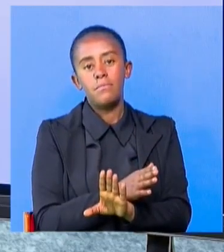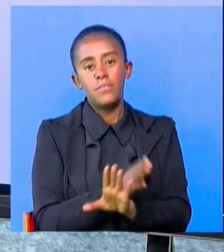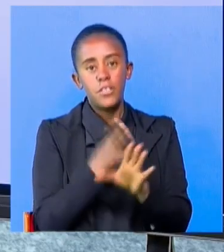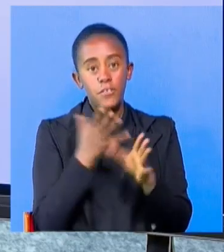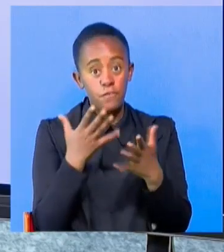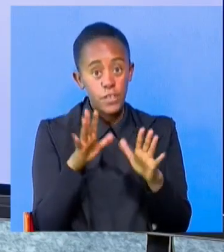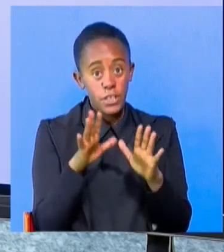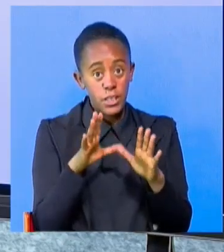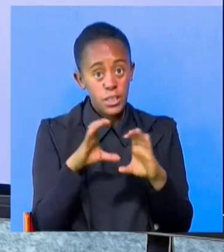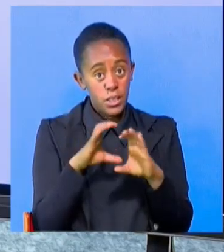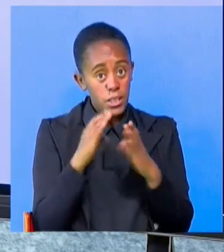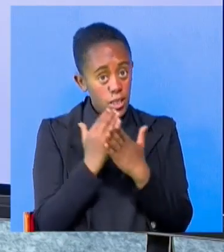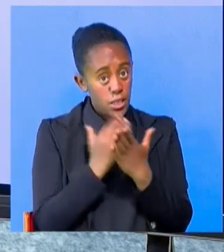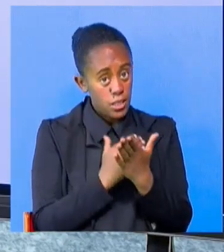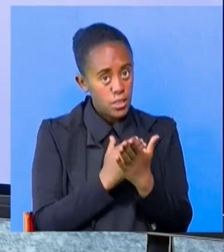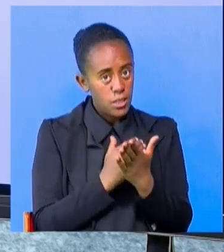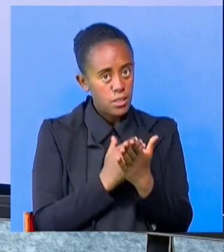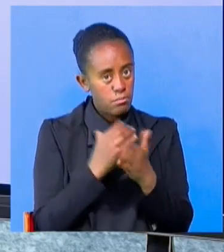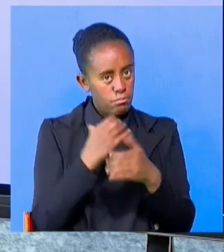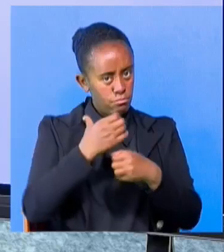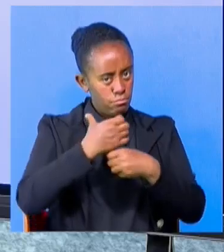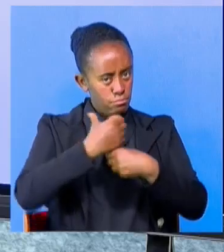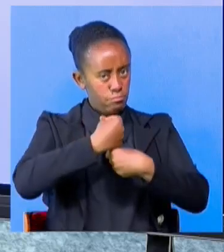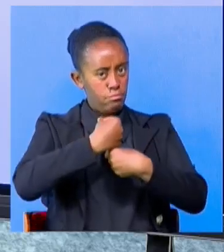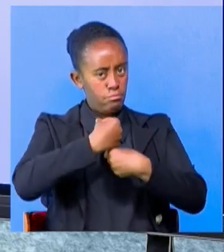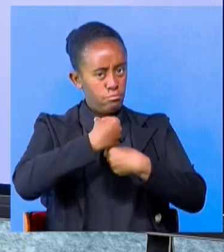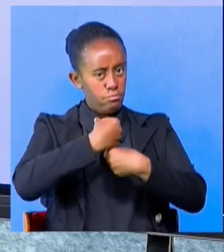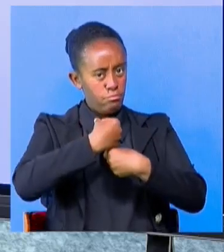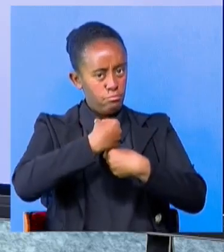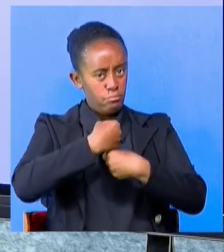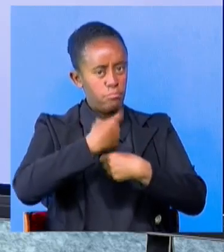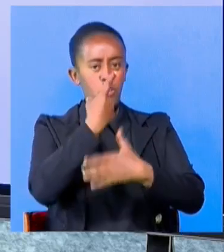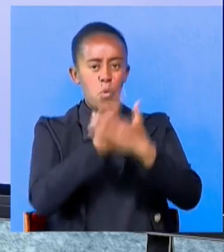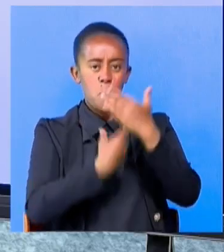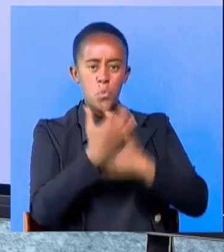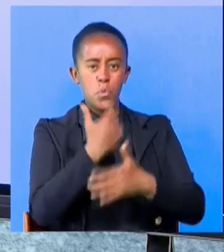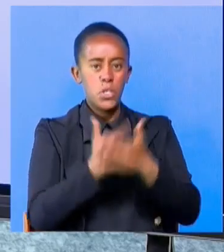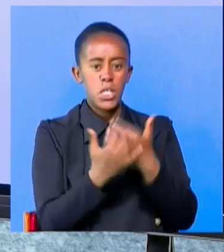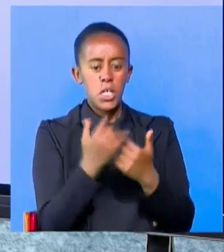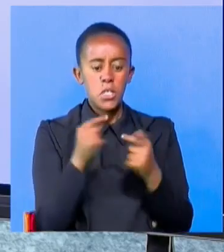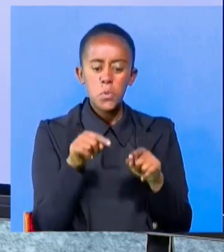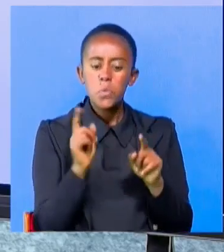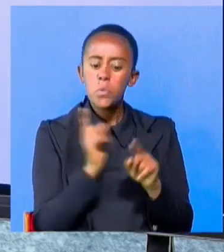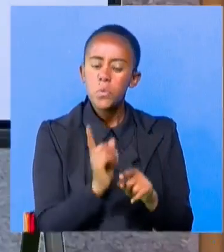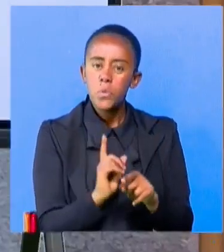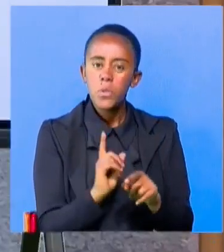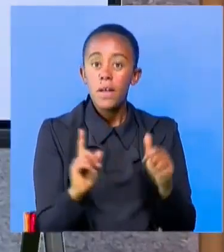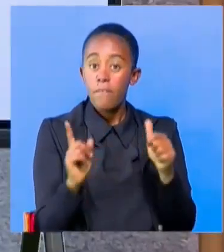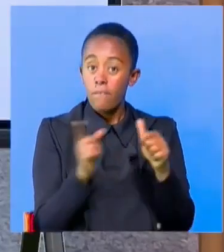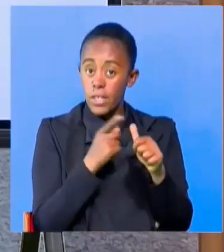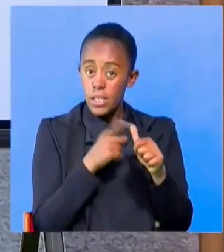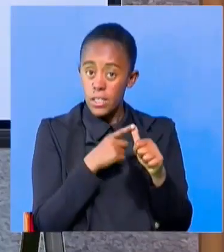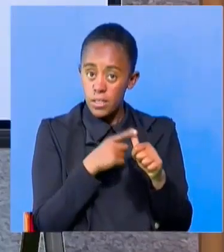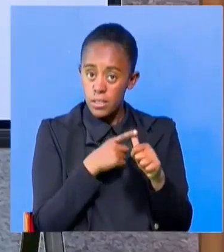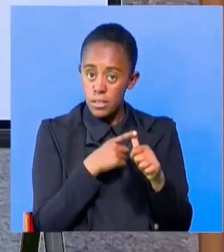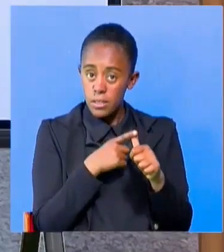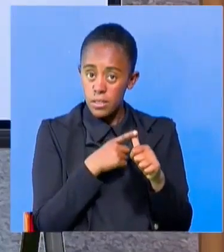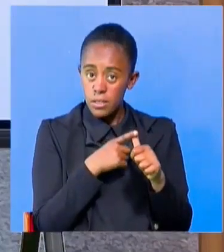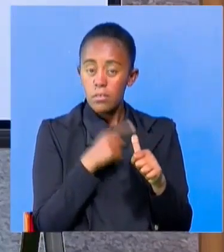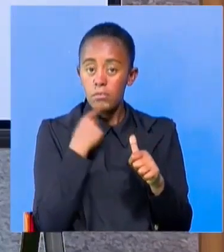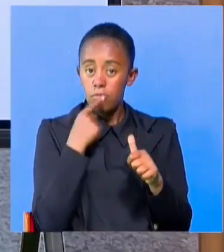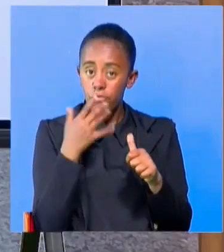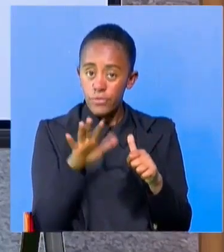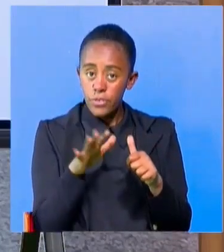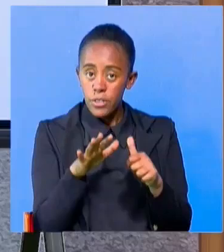finish our lesson, let me summarize some points that we discussed today. The first one is, as I told